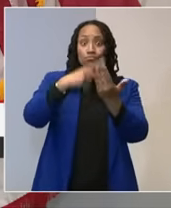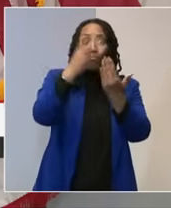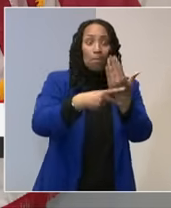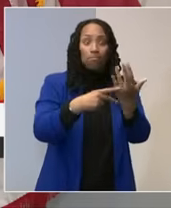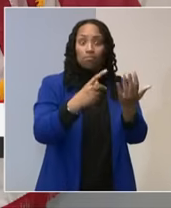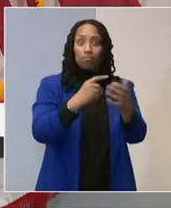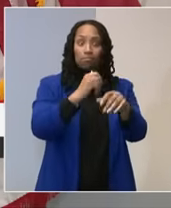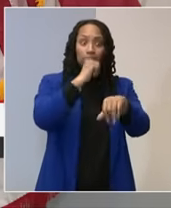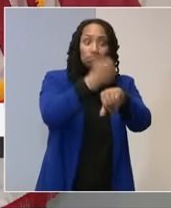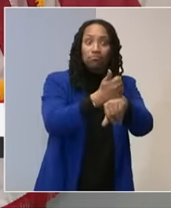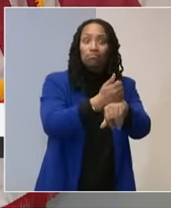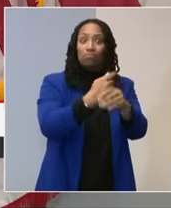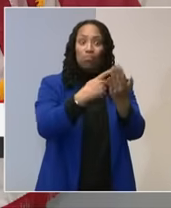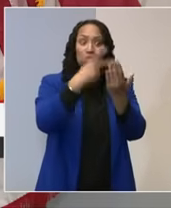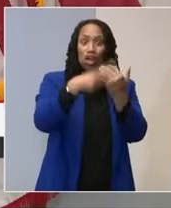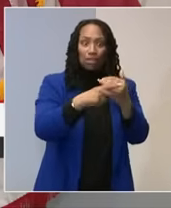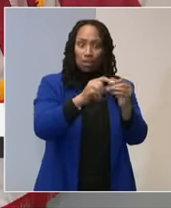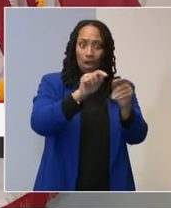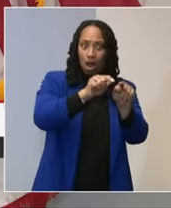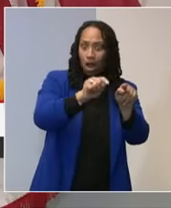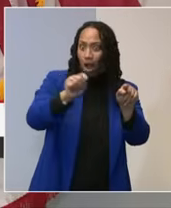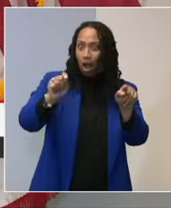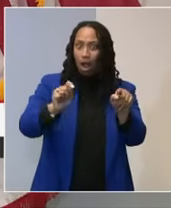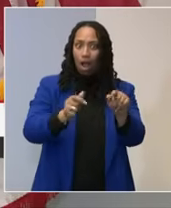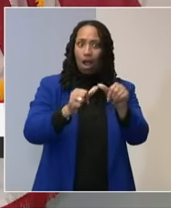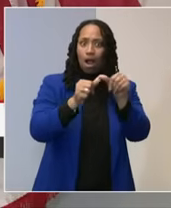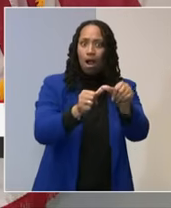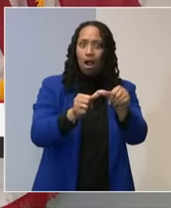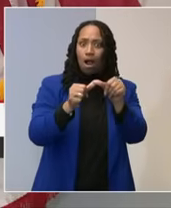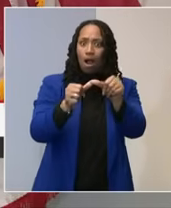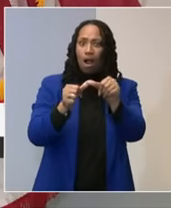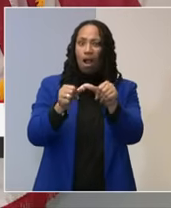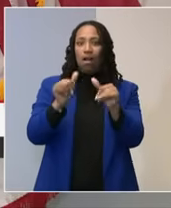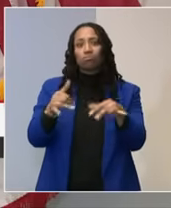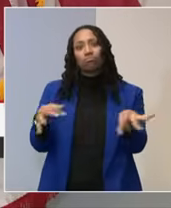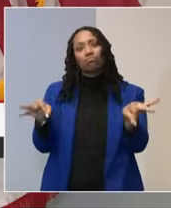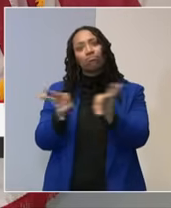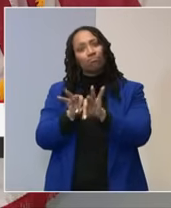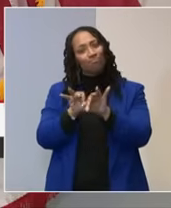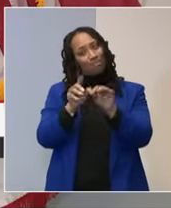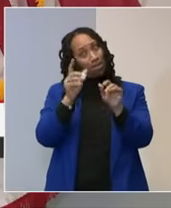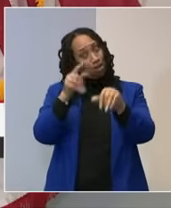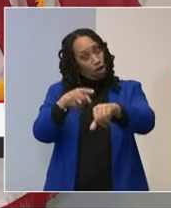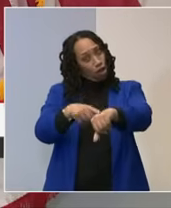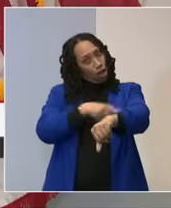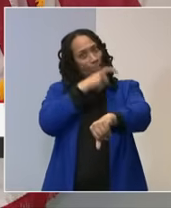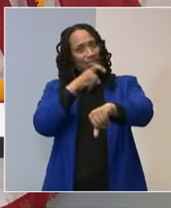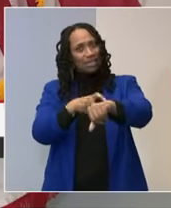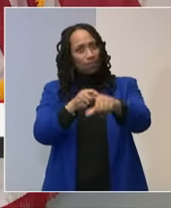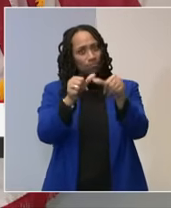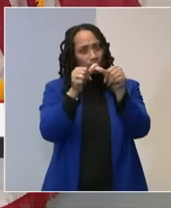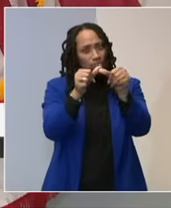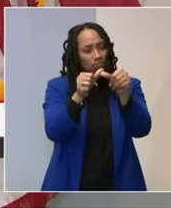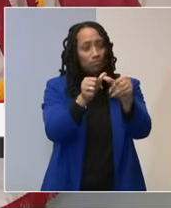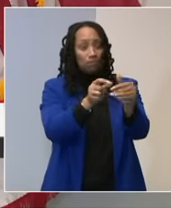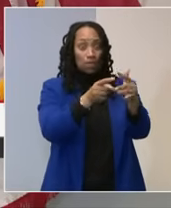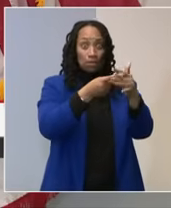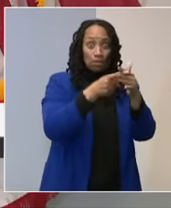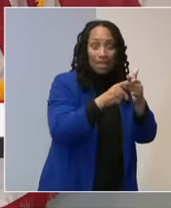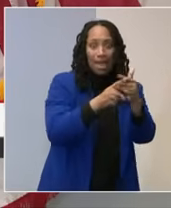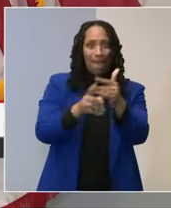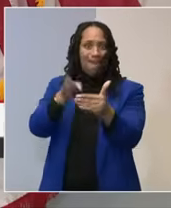things that you can start and finish. And I think we have been able to do that in a lot of cases.